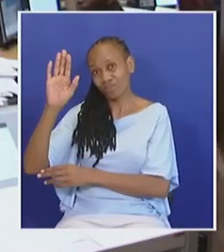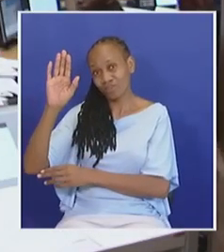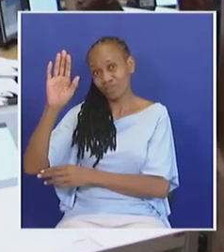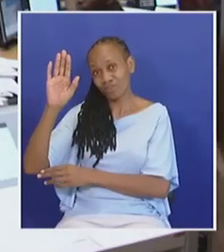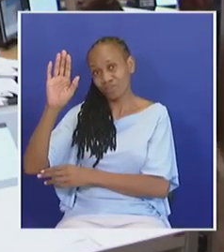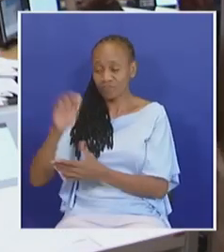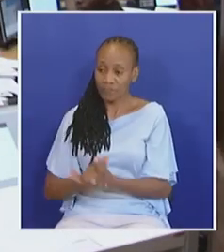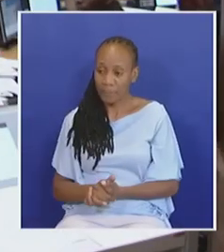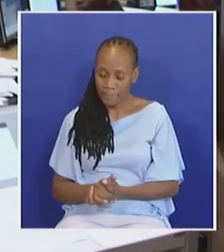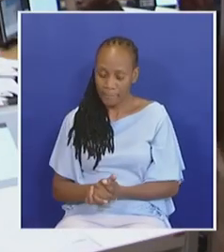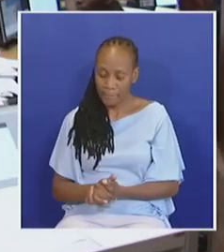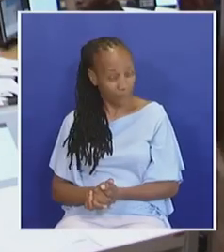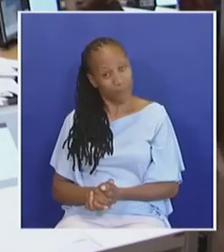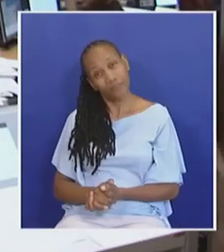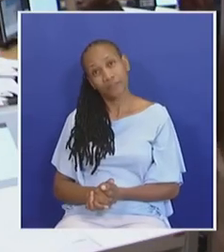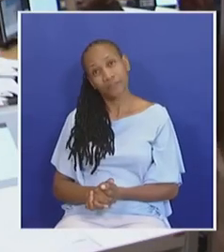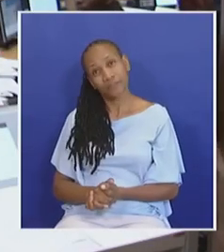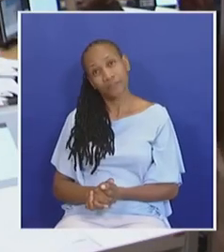You are on your...